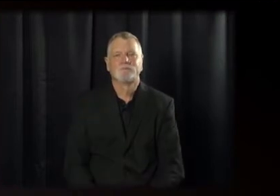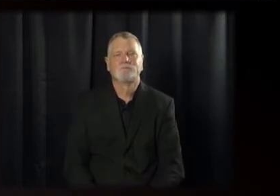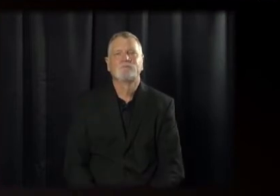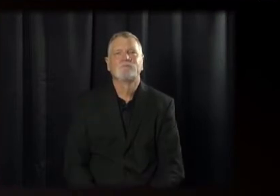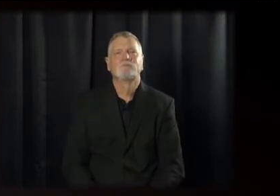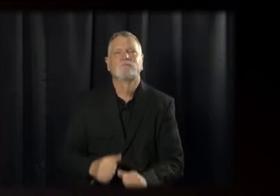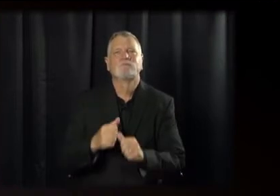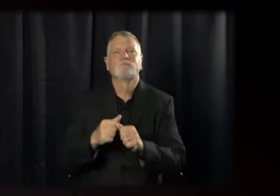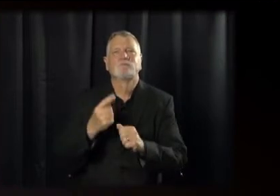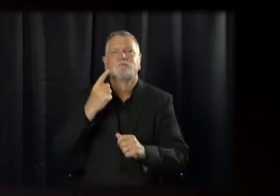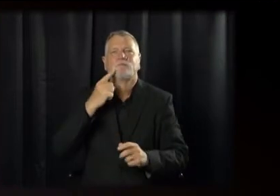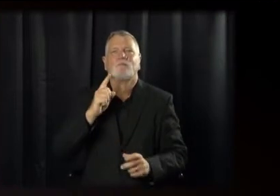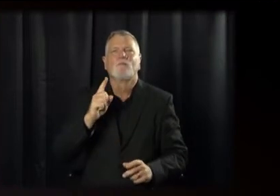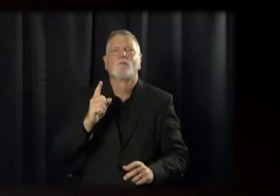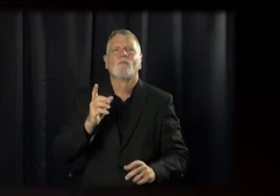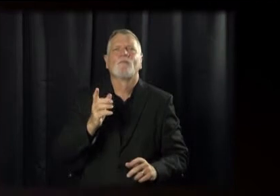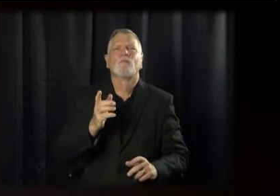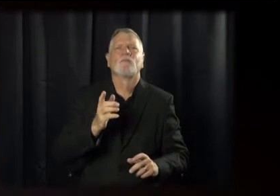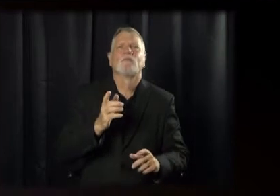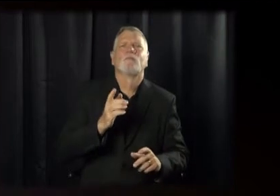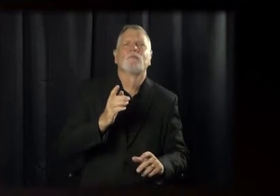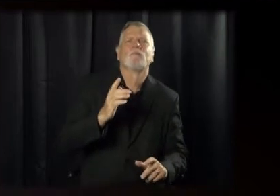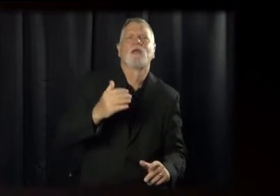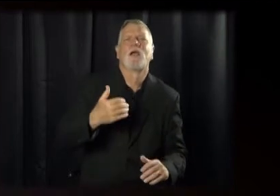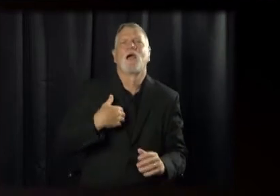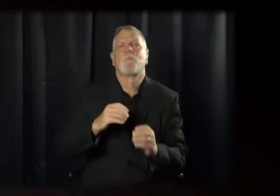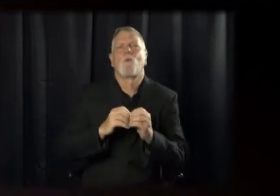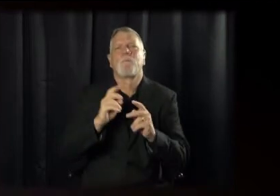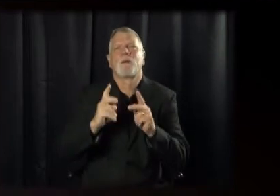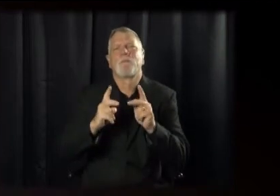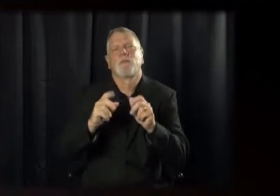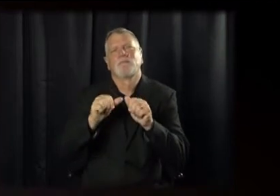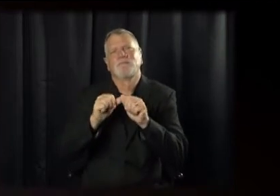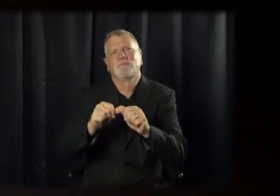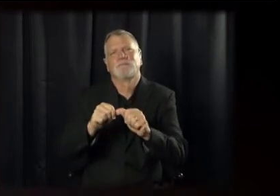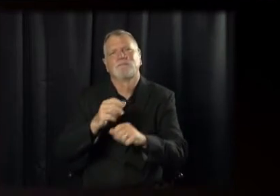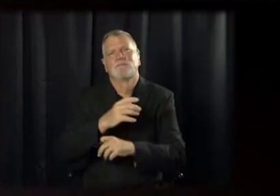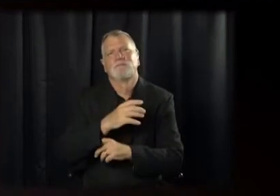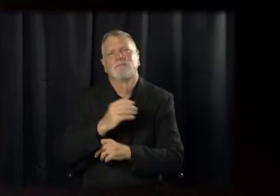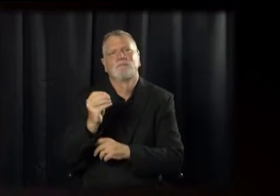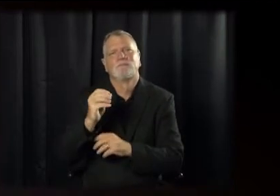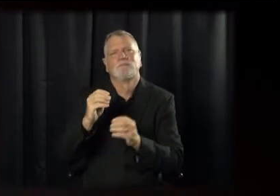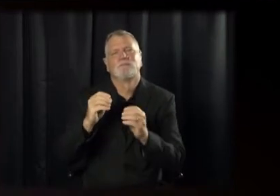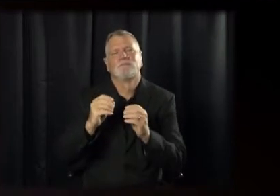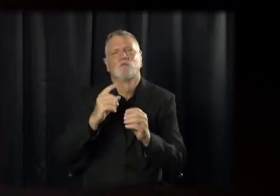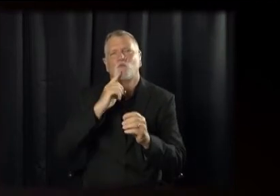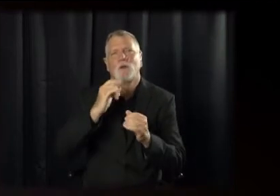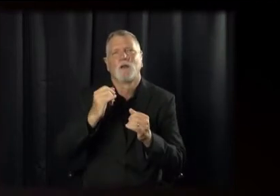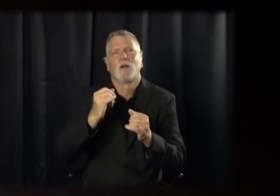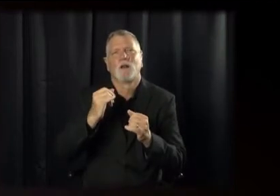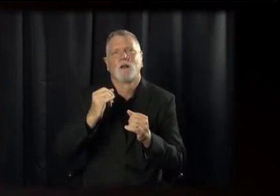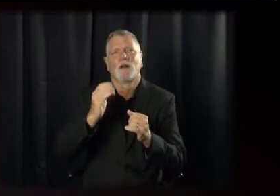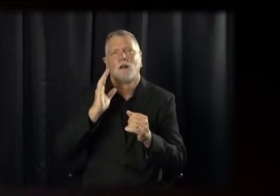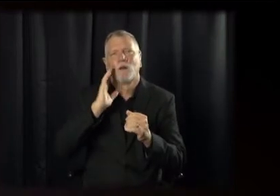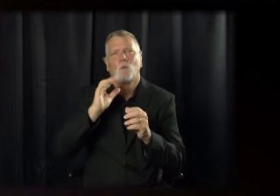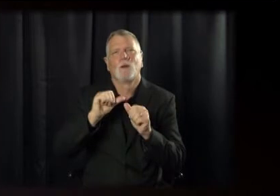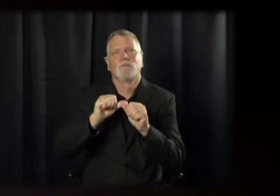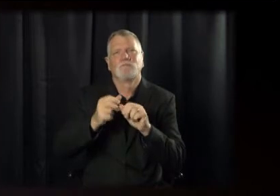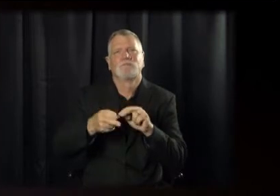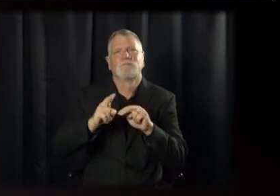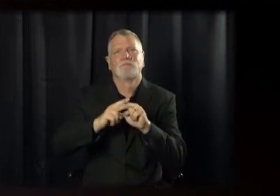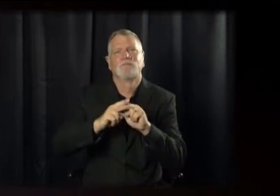pursue measures to drive increased occupancy, improvement in operations, and ultimately increased